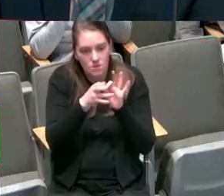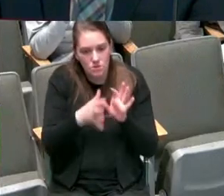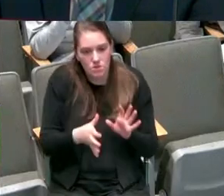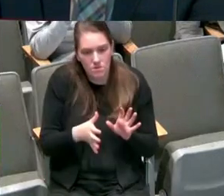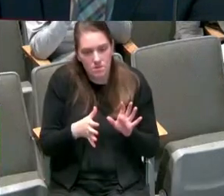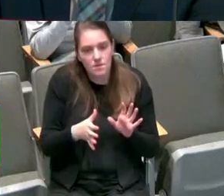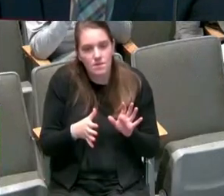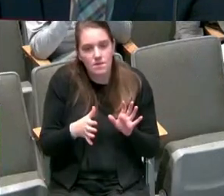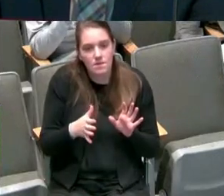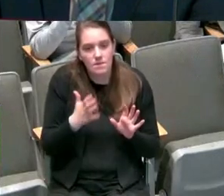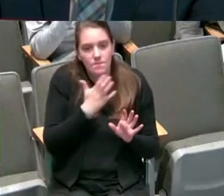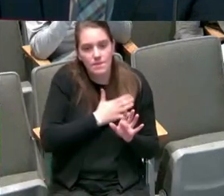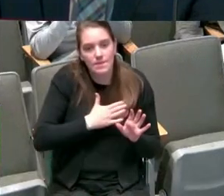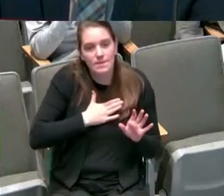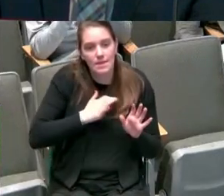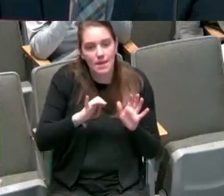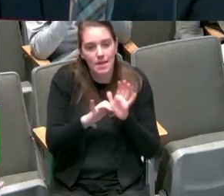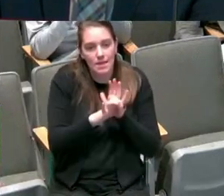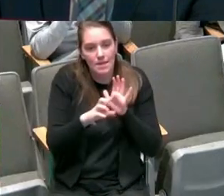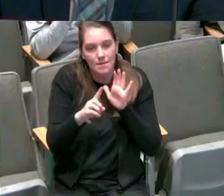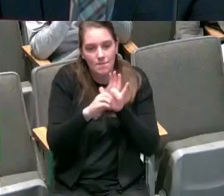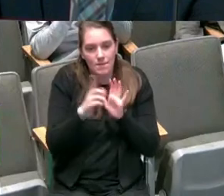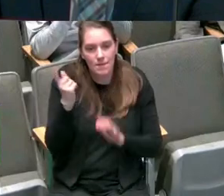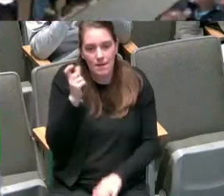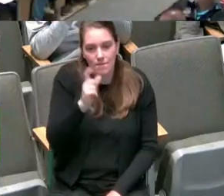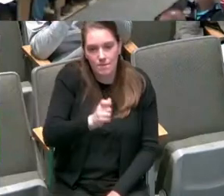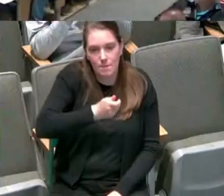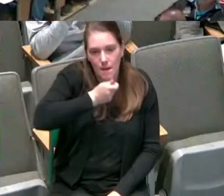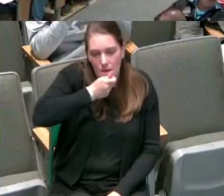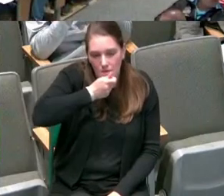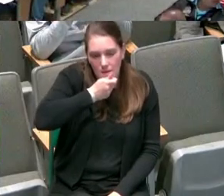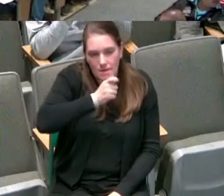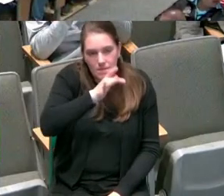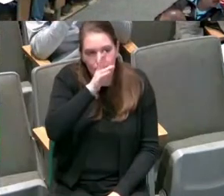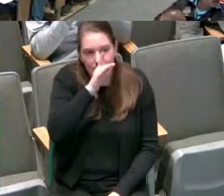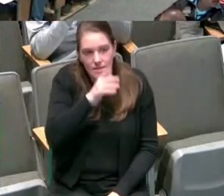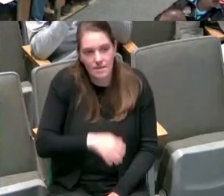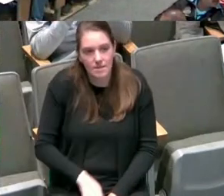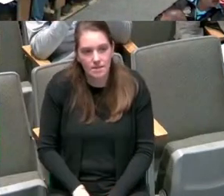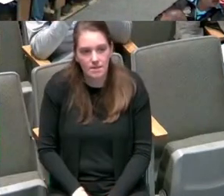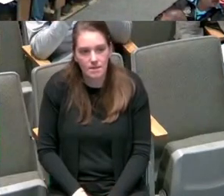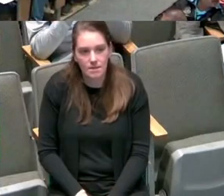could everybody identify themselves when they come to the microphone